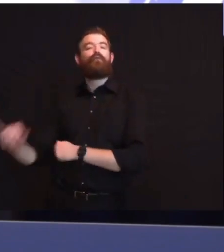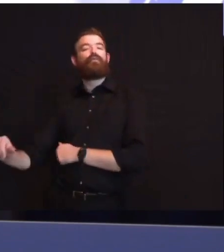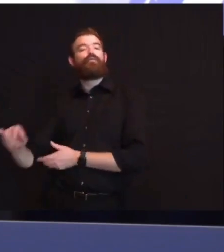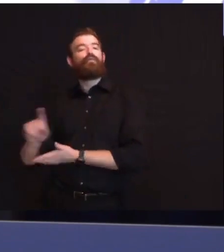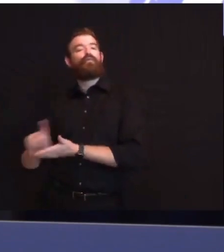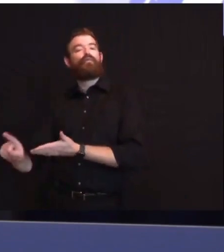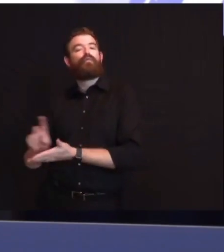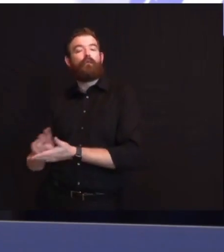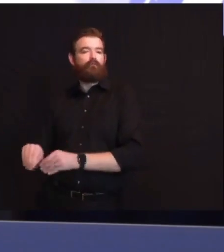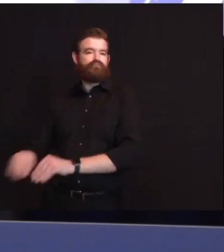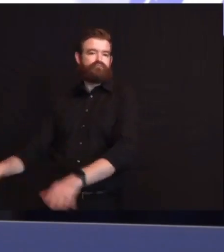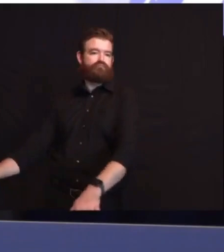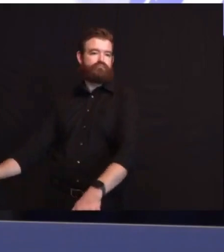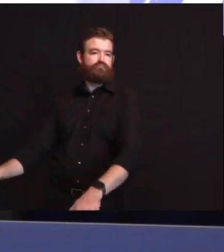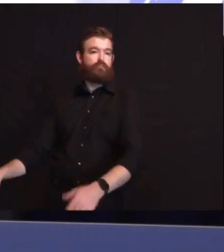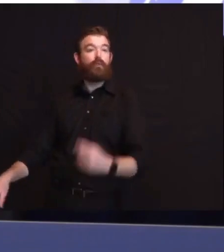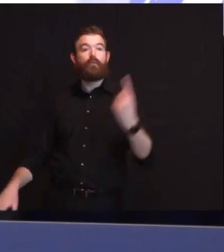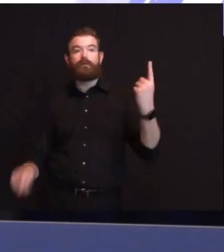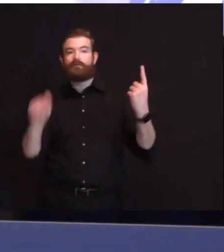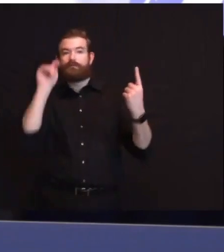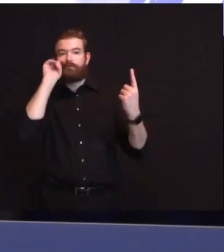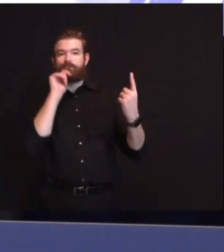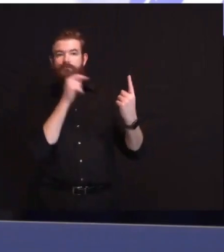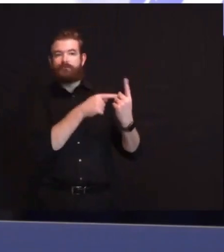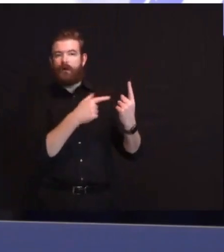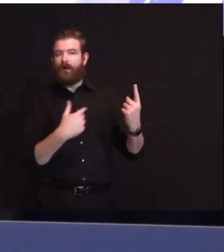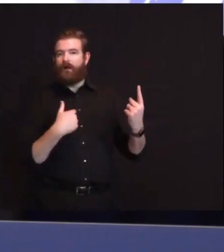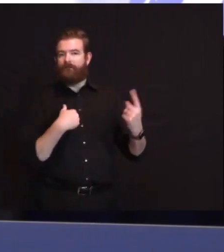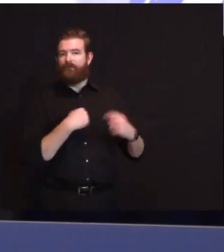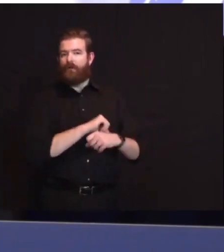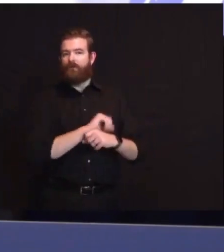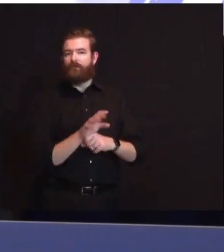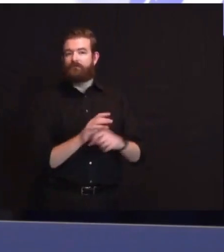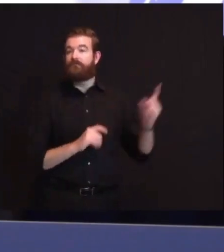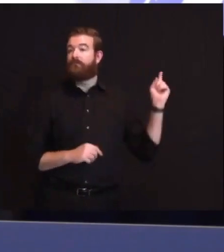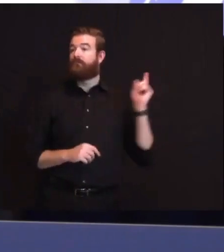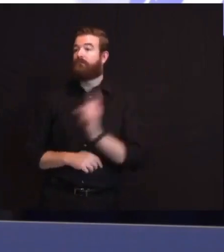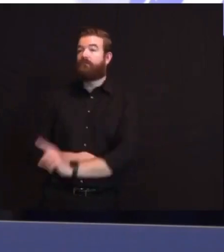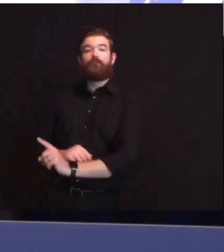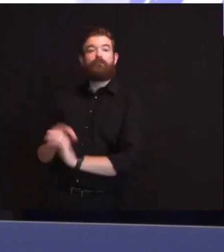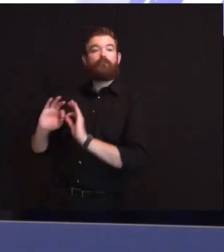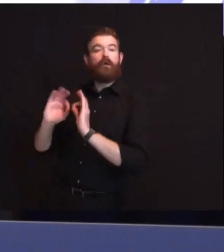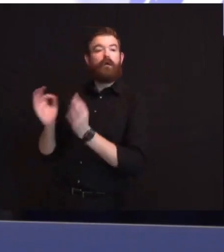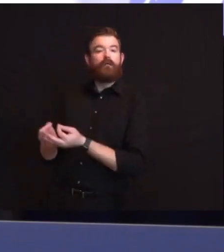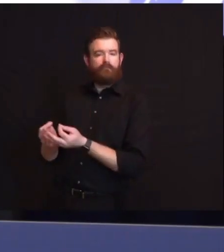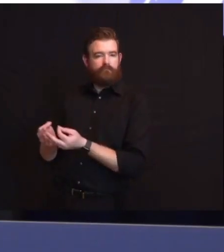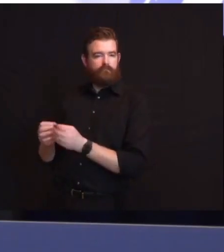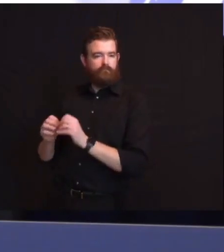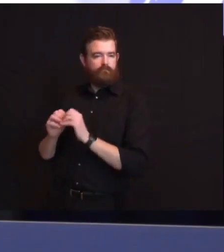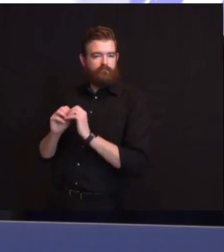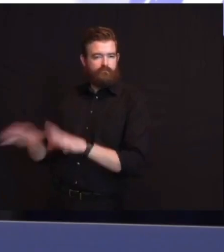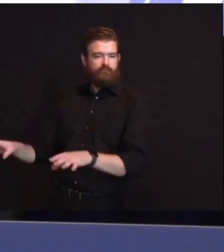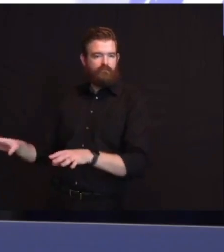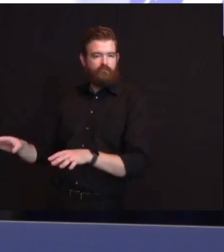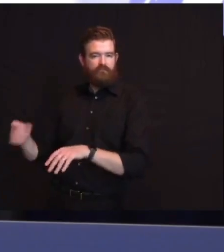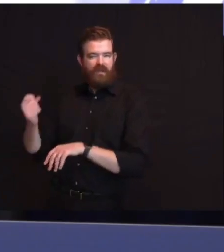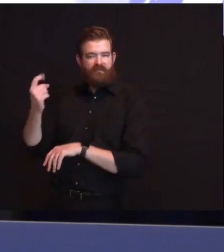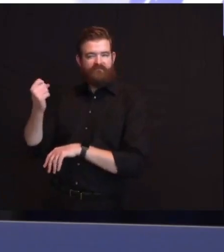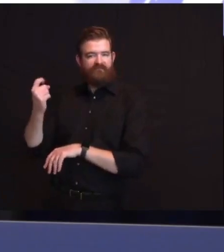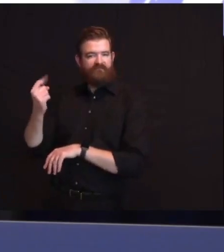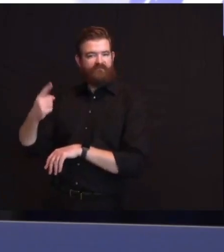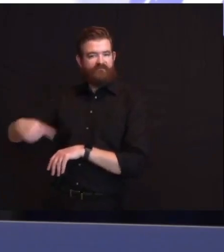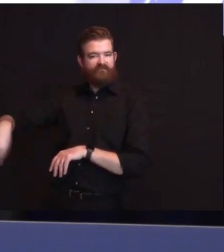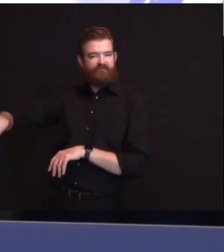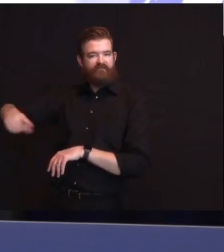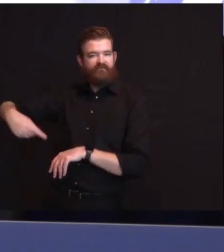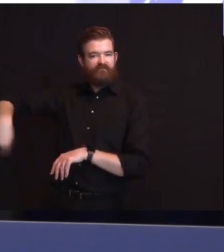One adolescent with COVID-19 spread the virus to 11 other family members, including